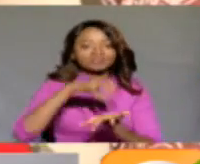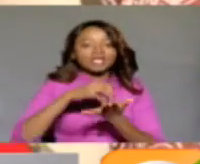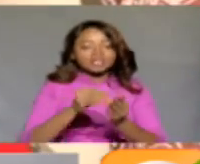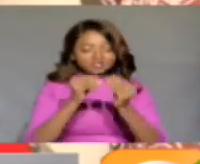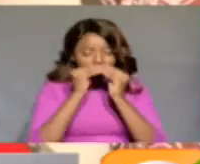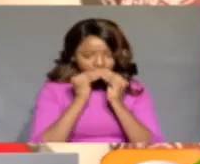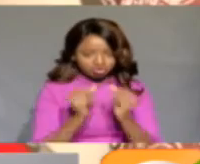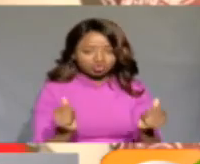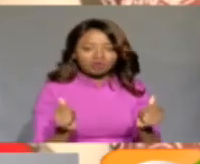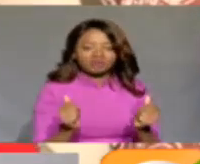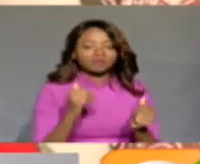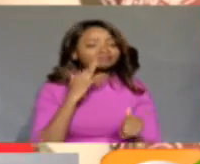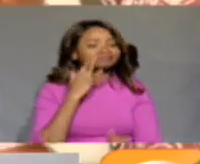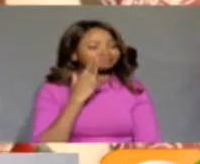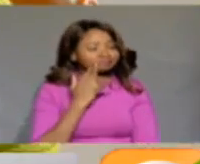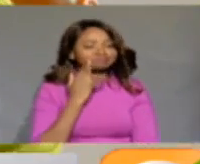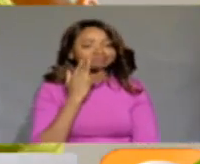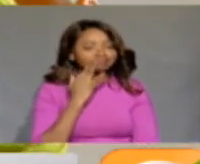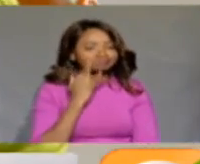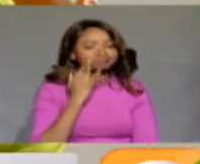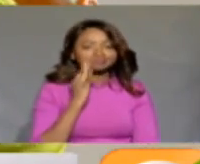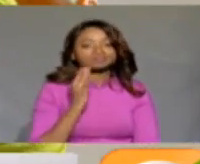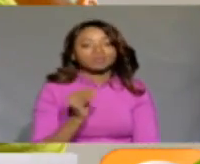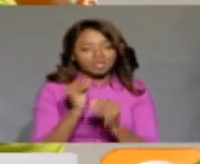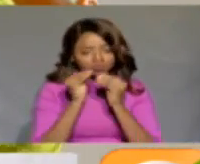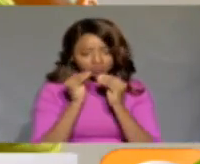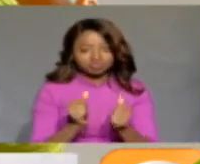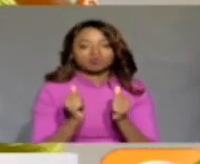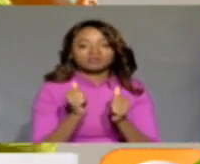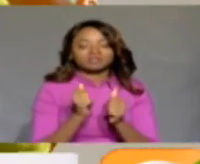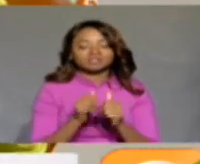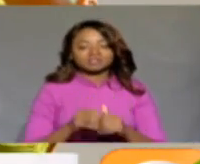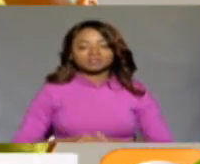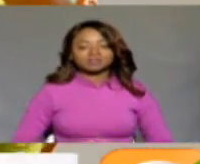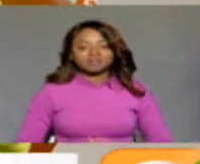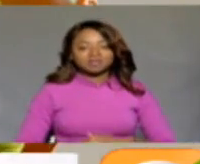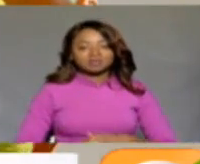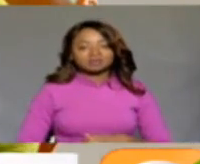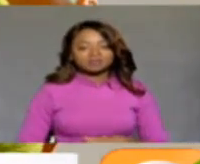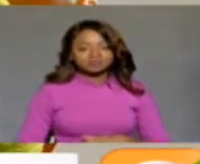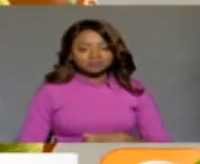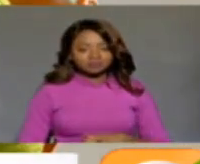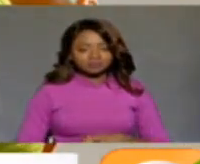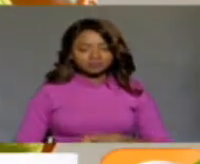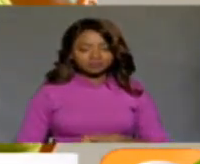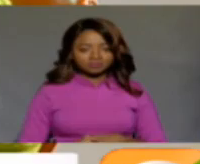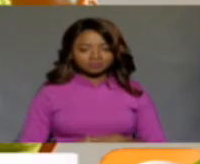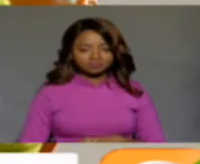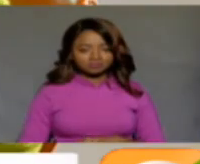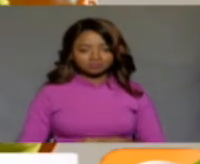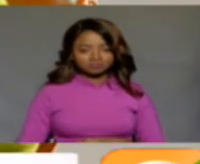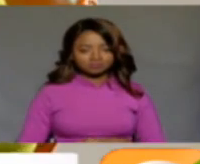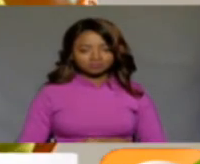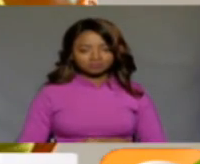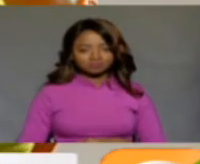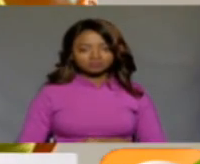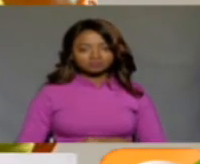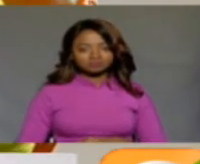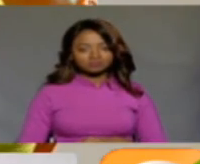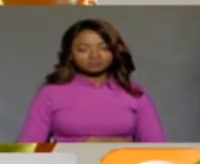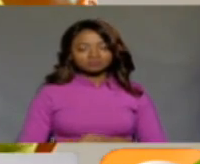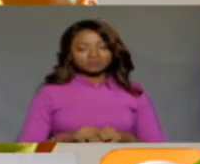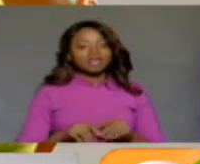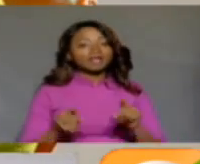go to court every other day, hear this case, and conclude it. And can these things are done. Okay. And when a matter is